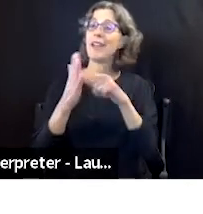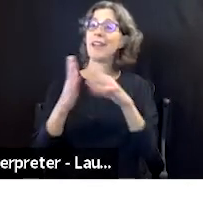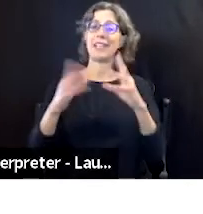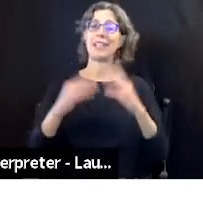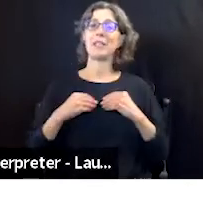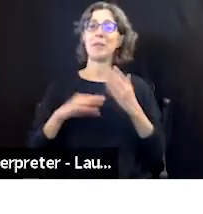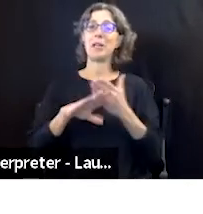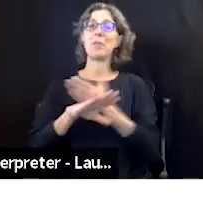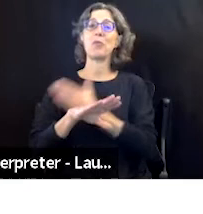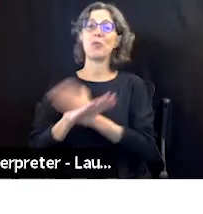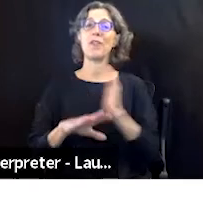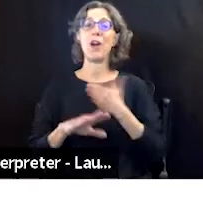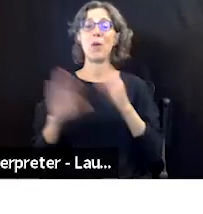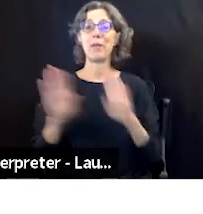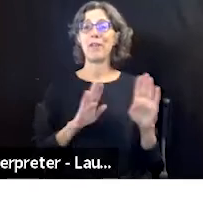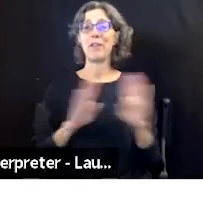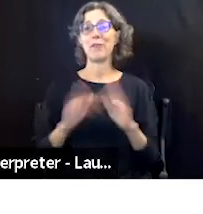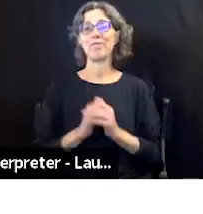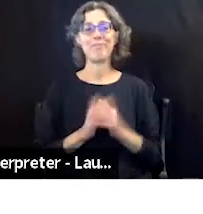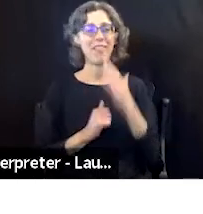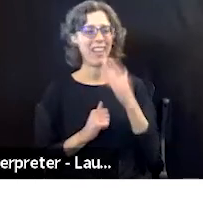Thanks for sharing.